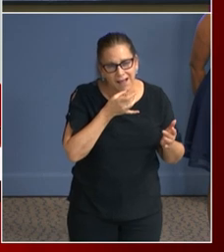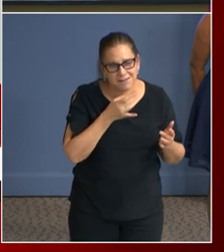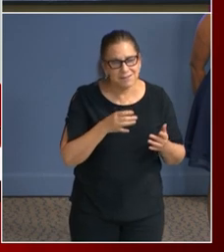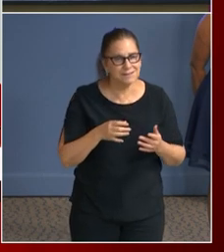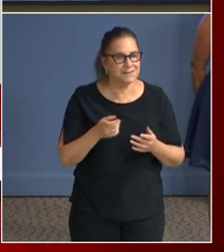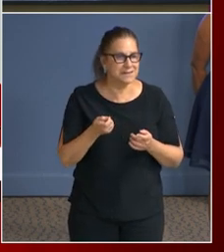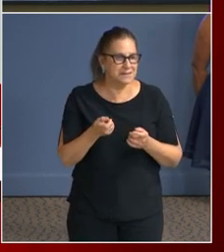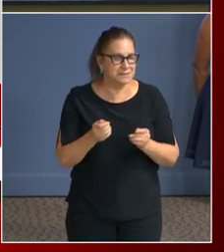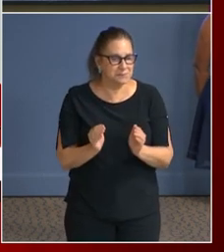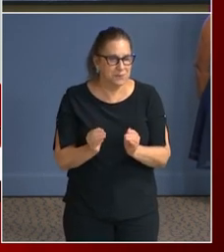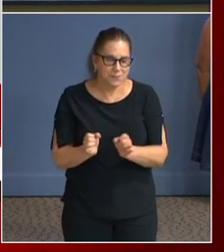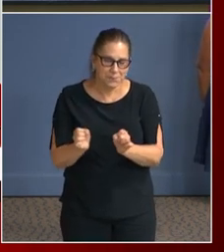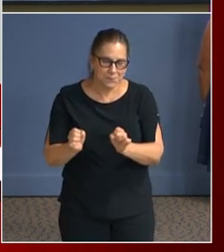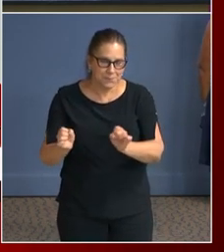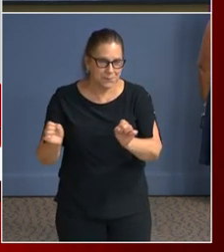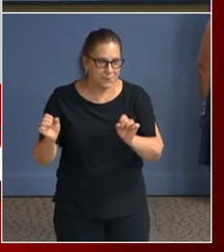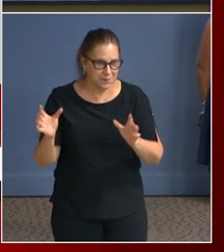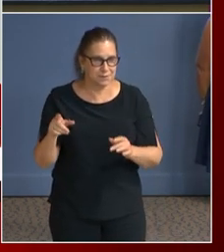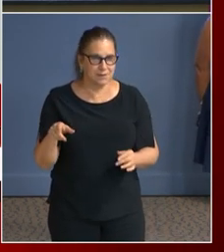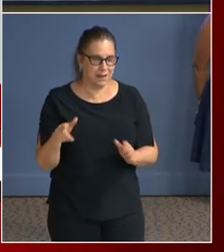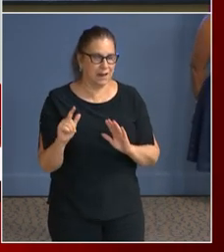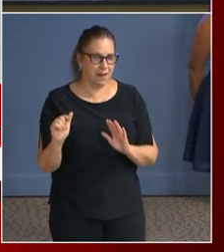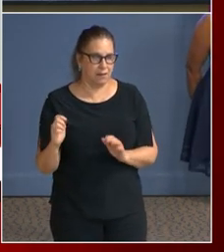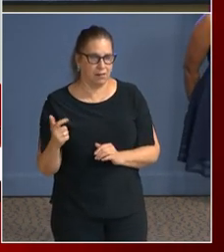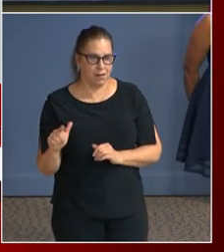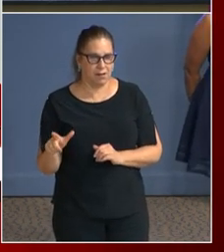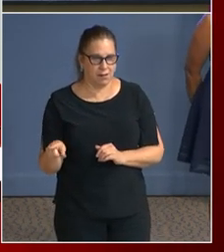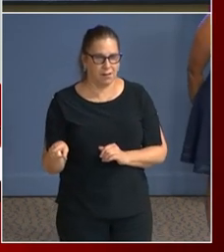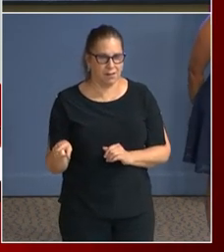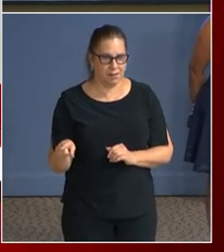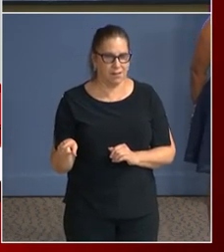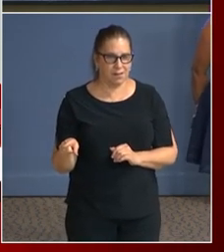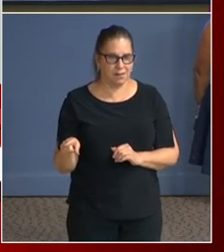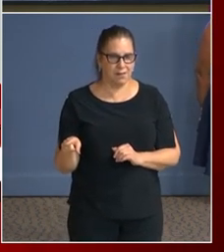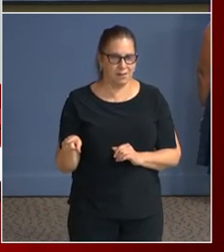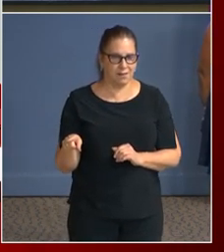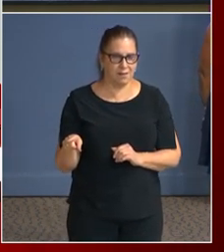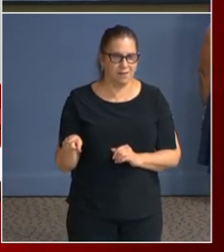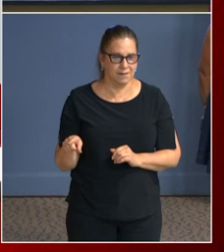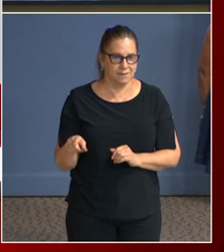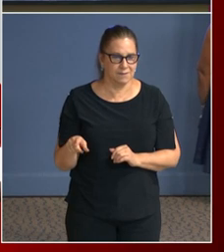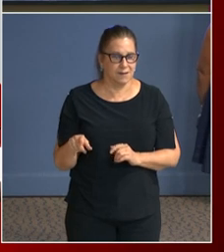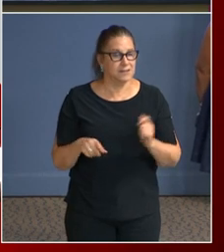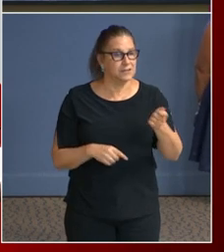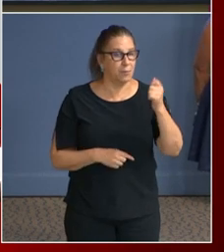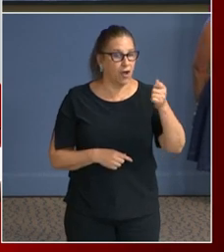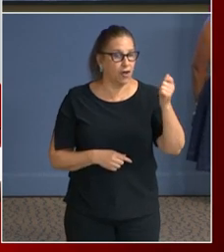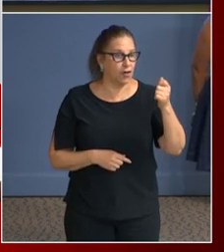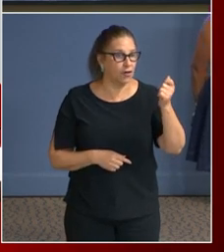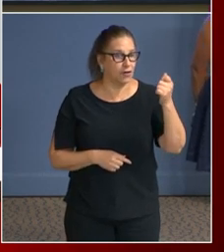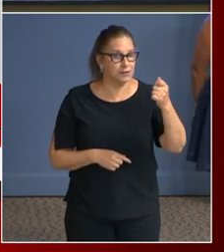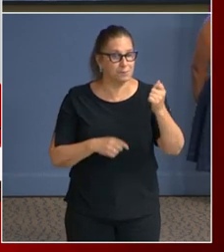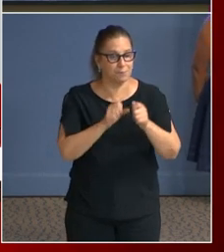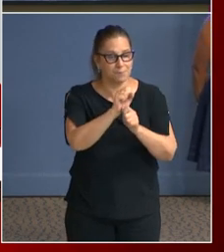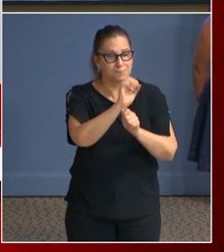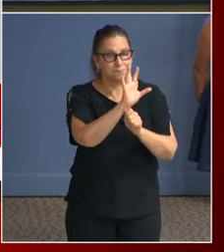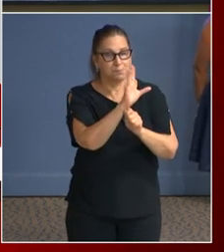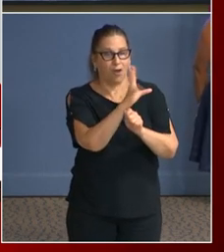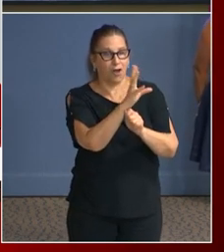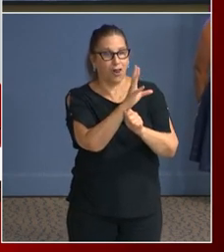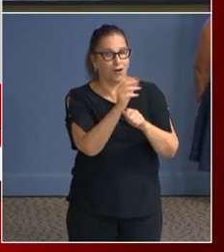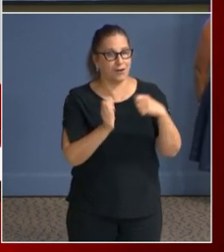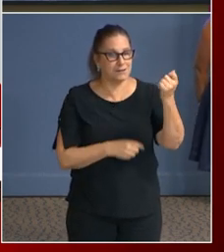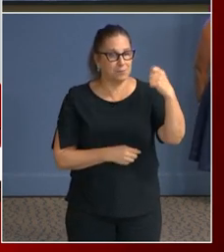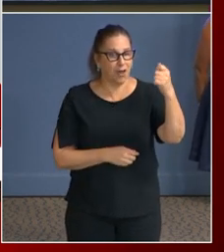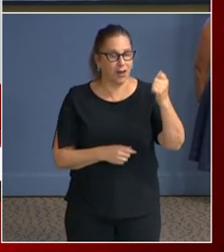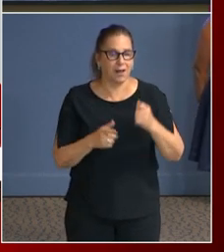still, while sparklers are legal, they are dangerous. I've said this before. A sparkler can give off